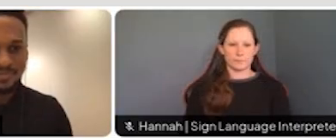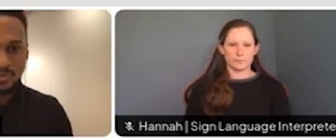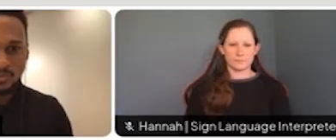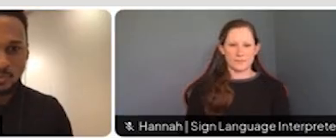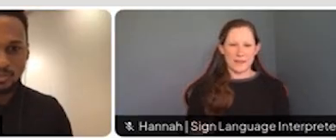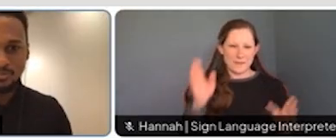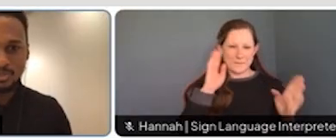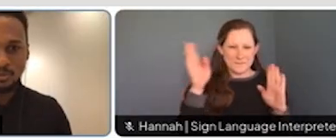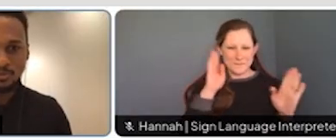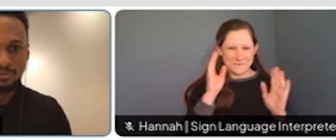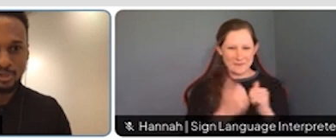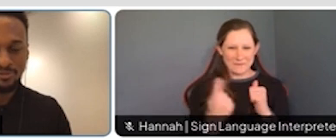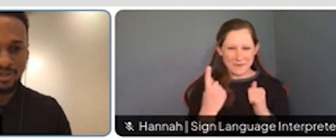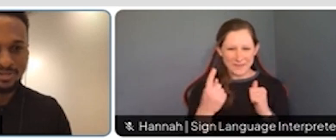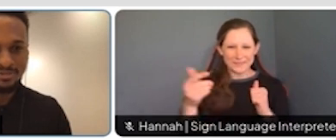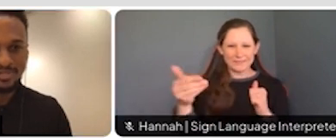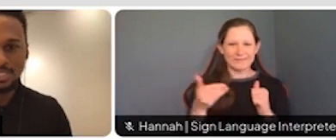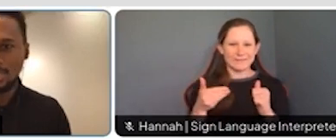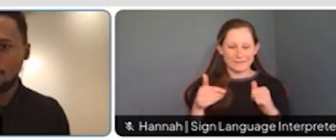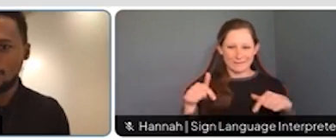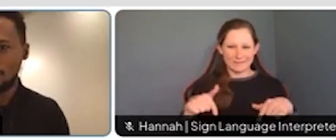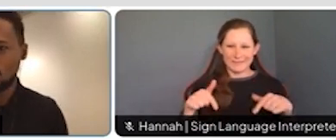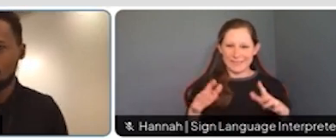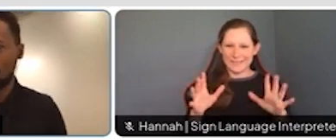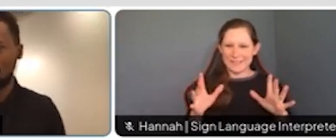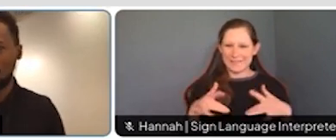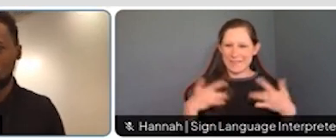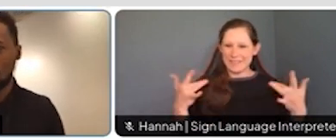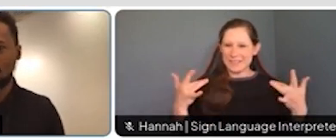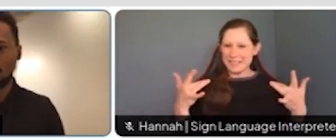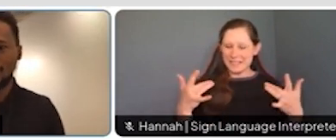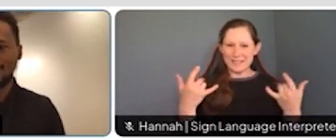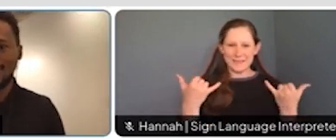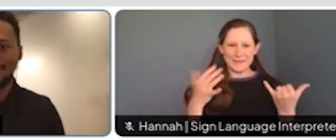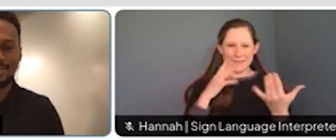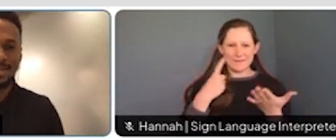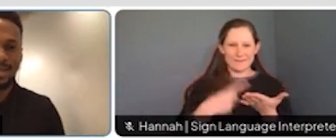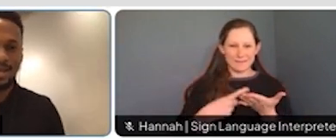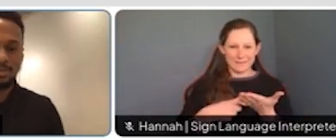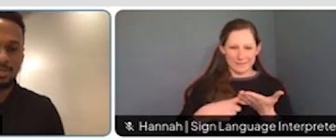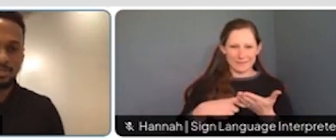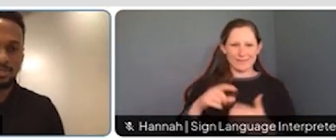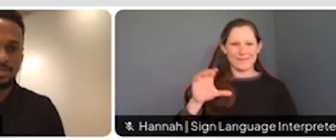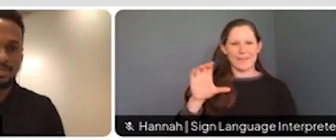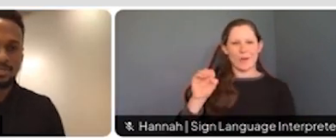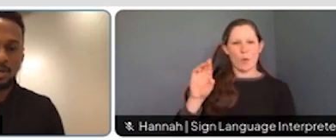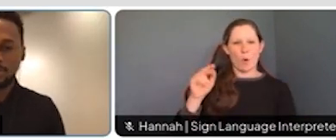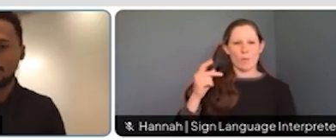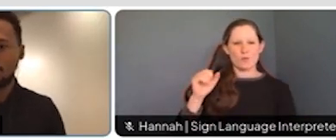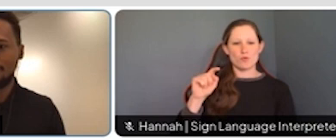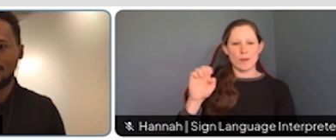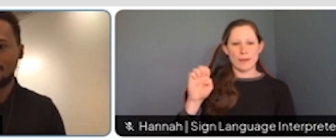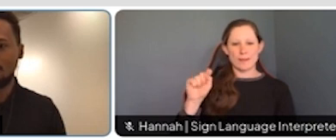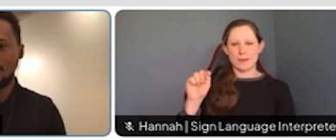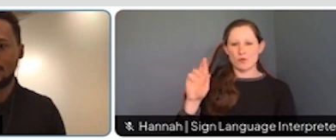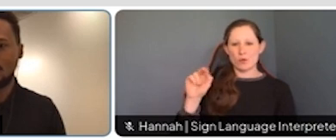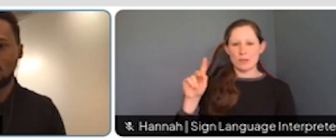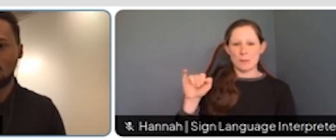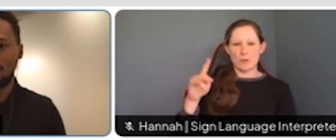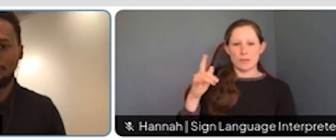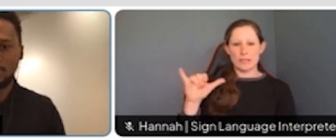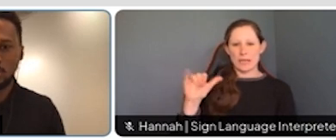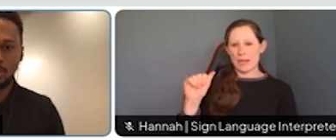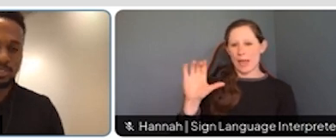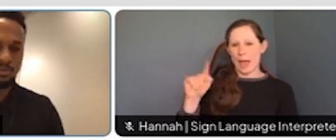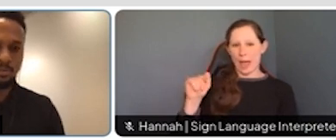Hi everyone, welcome to this virtual event. Today we're going to talk about the Corporate Transparency Act and how we can simplify submitting